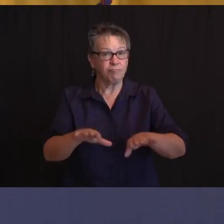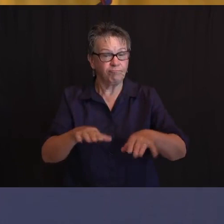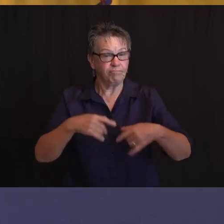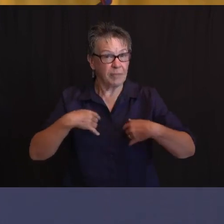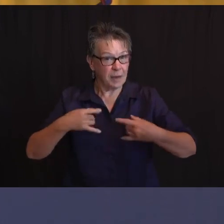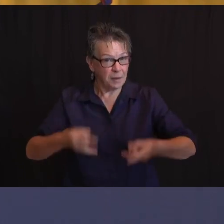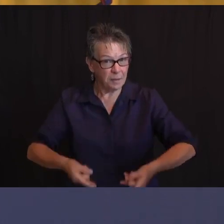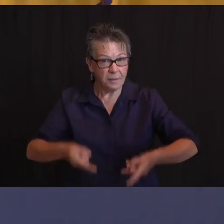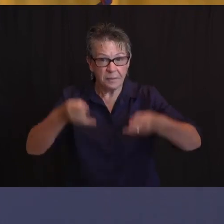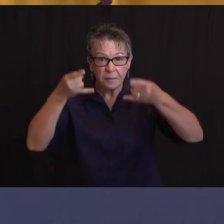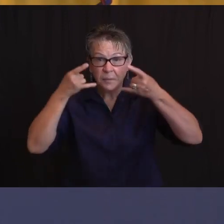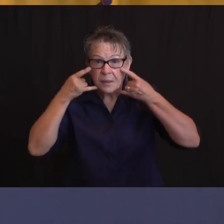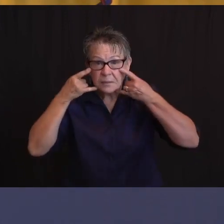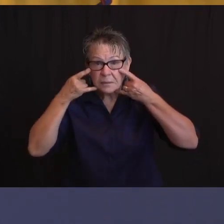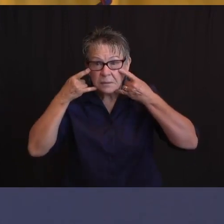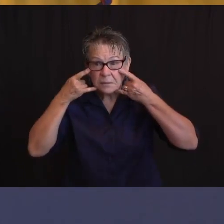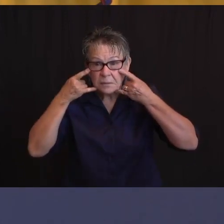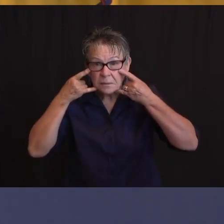me do that.